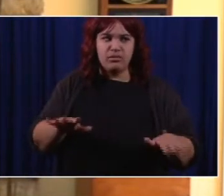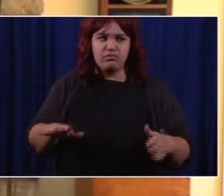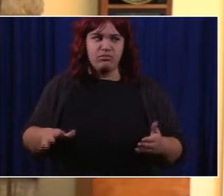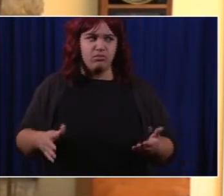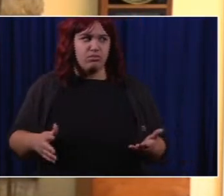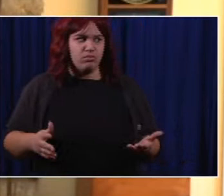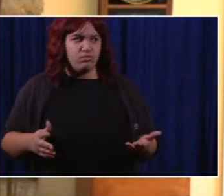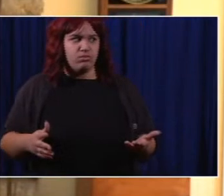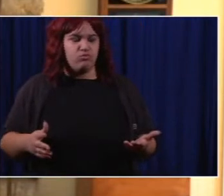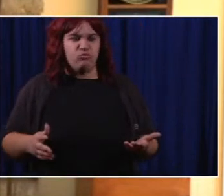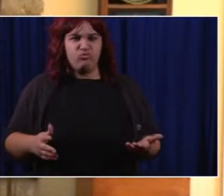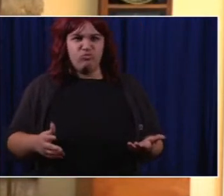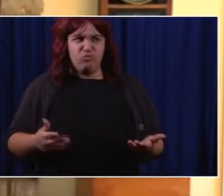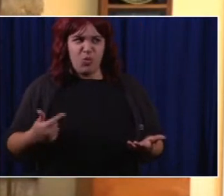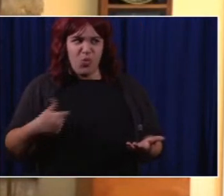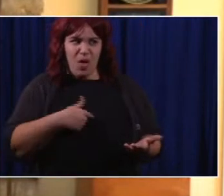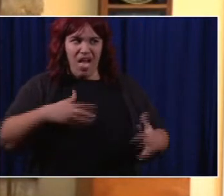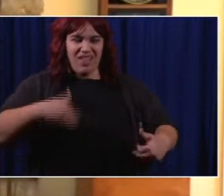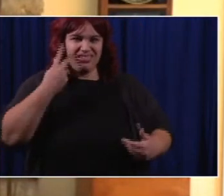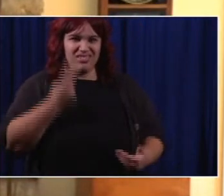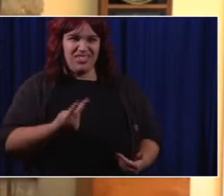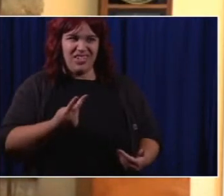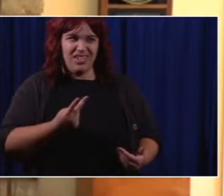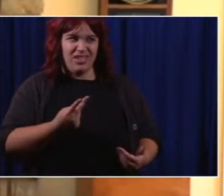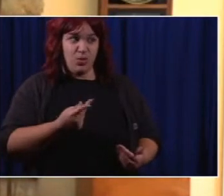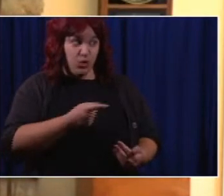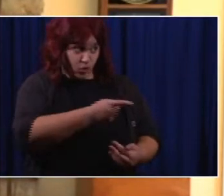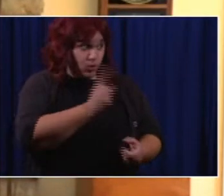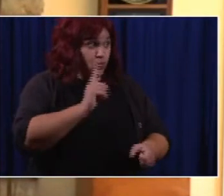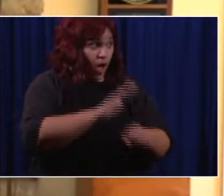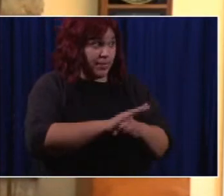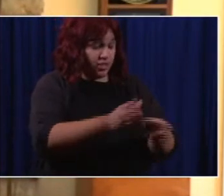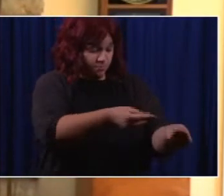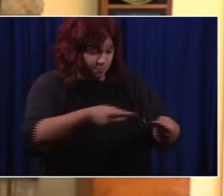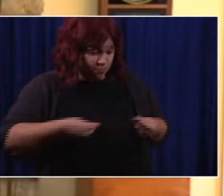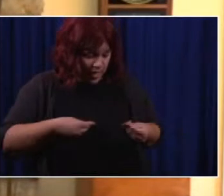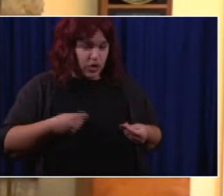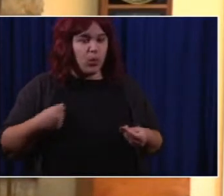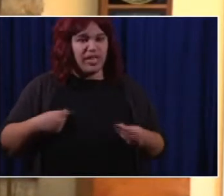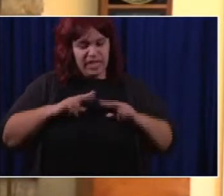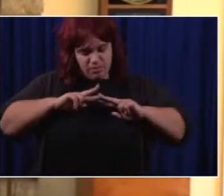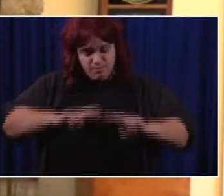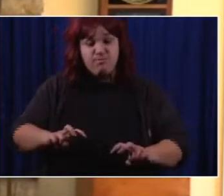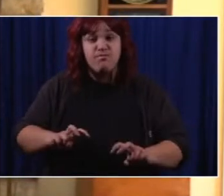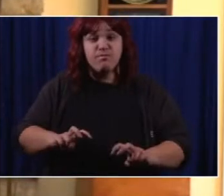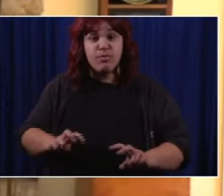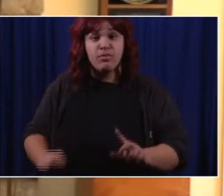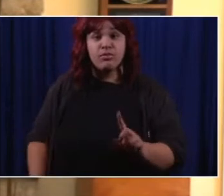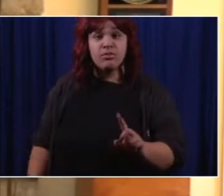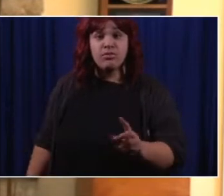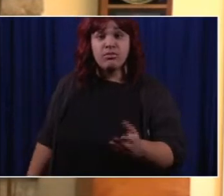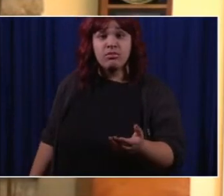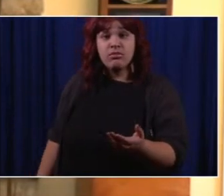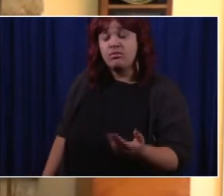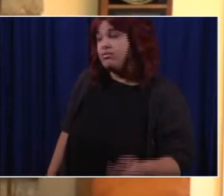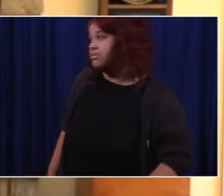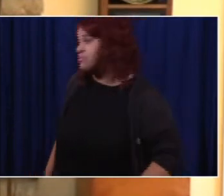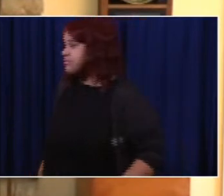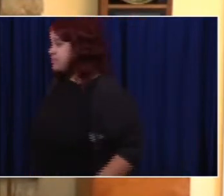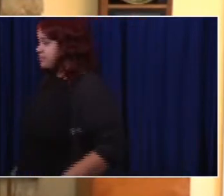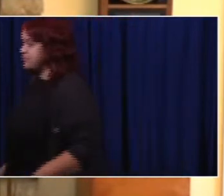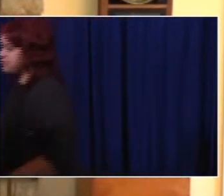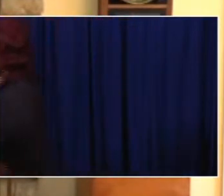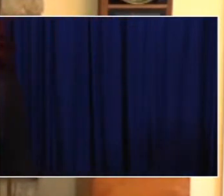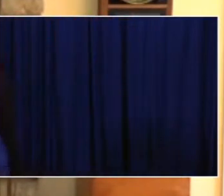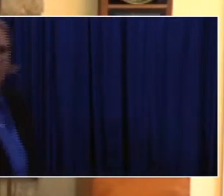only the restaurants, but to the public so it can be evaluated by people? Well, we're going to tell you what we see. Yeah, I